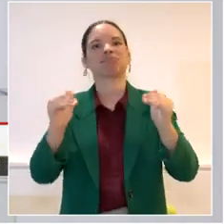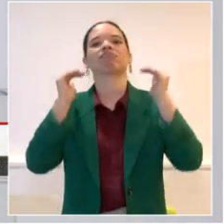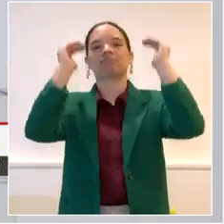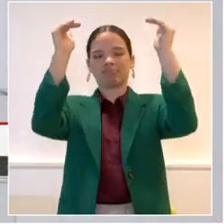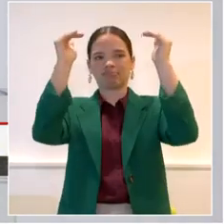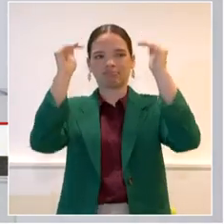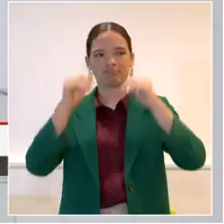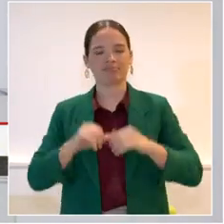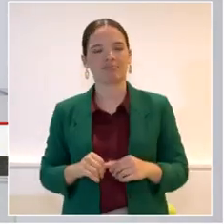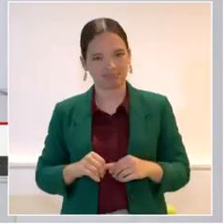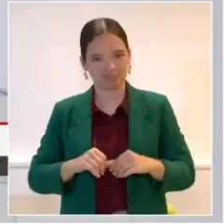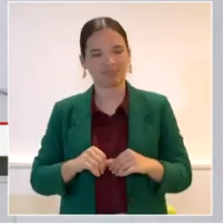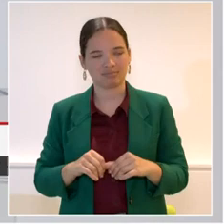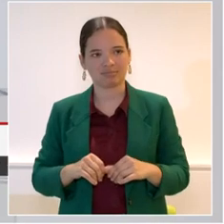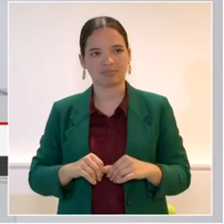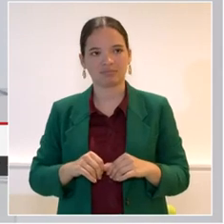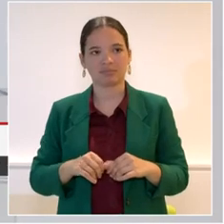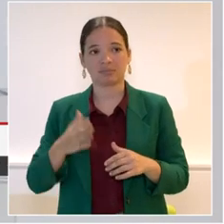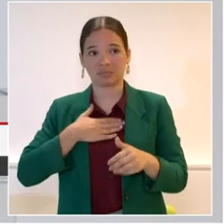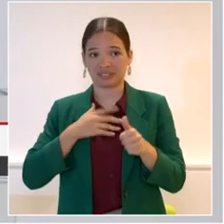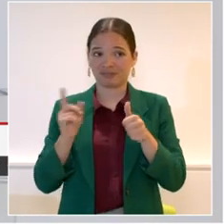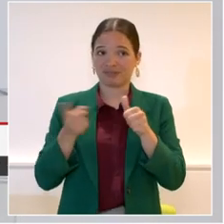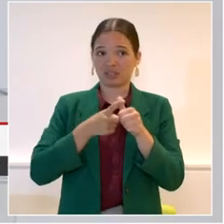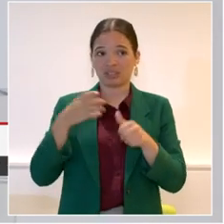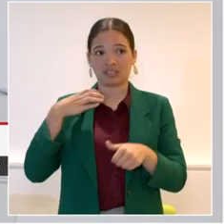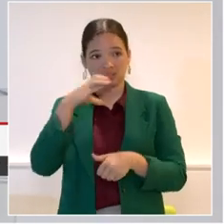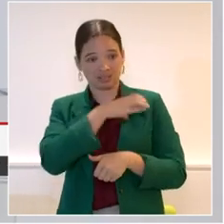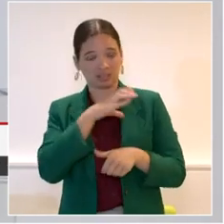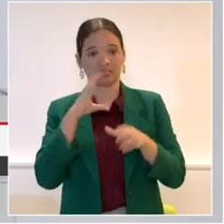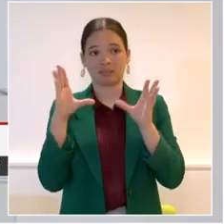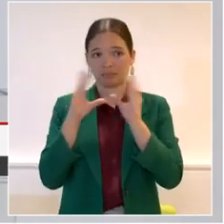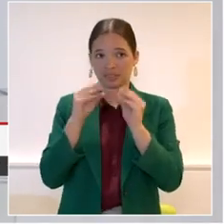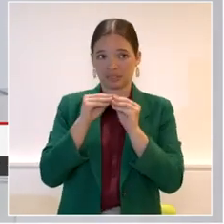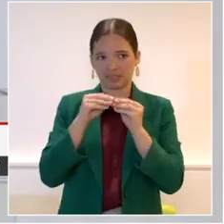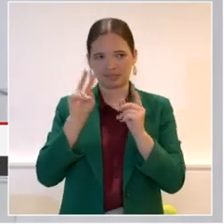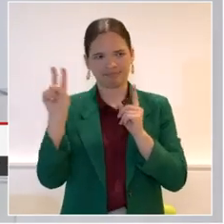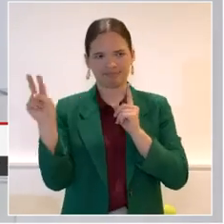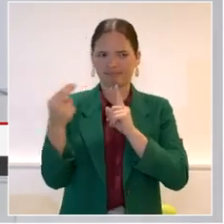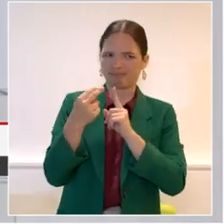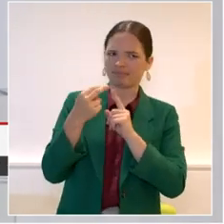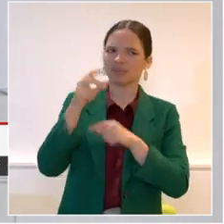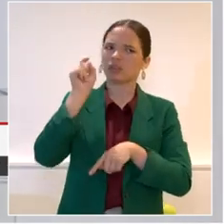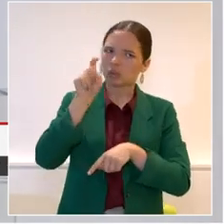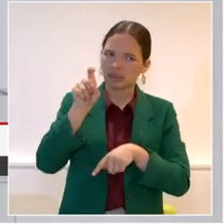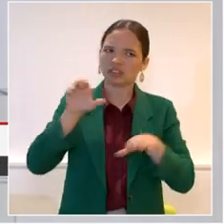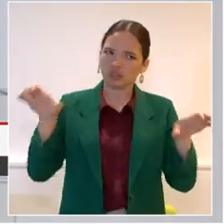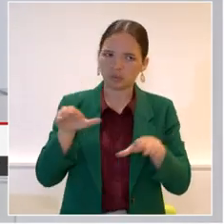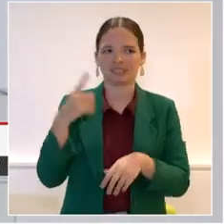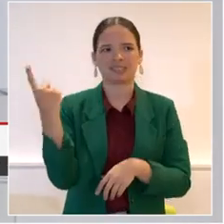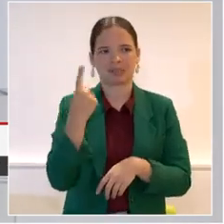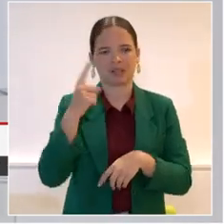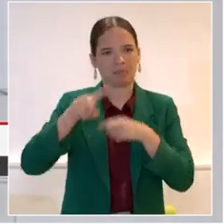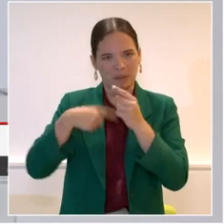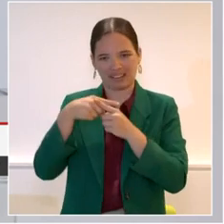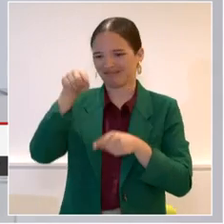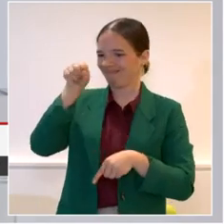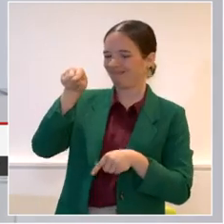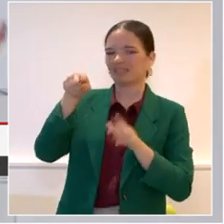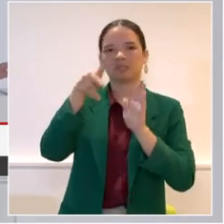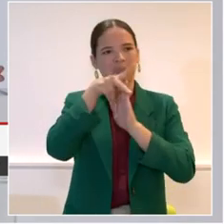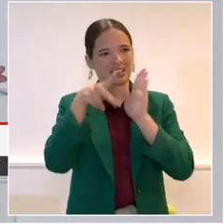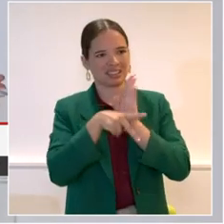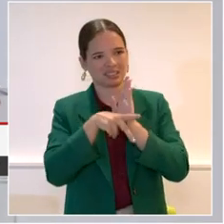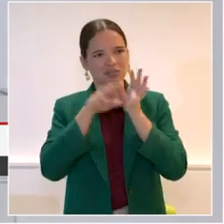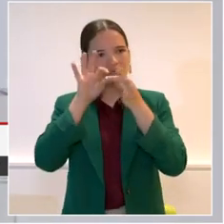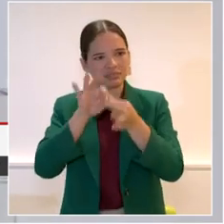Council meeting, one of the employer partners turned to me and said, "You have got to do something about the policies around your benefit programs because